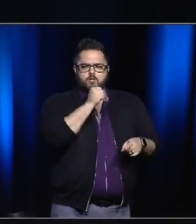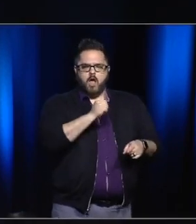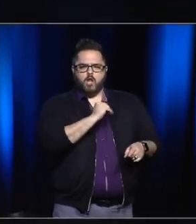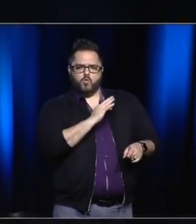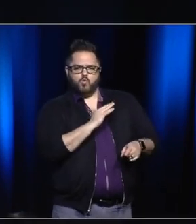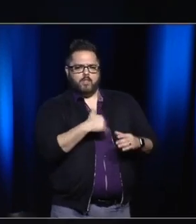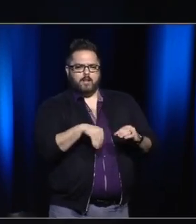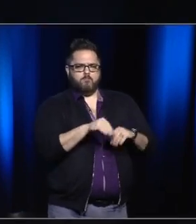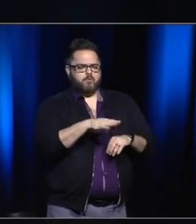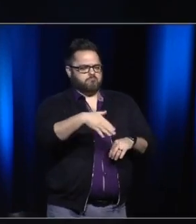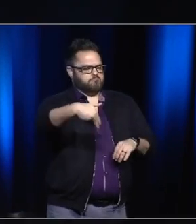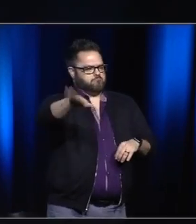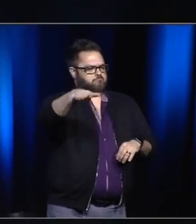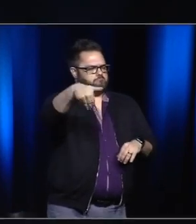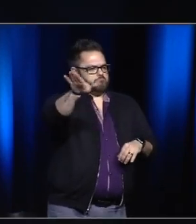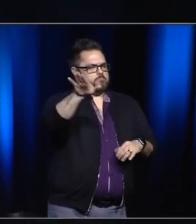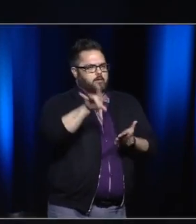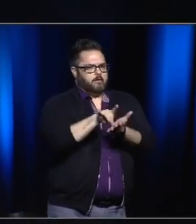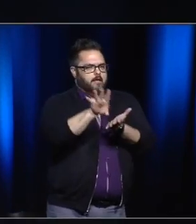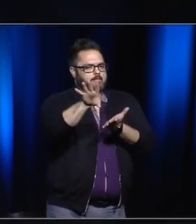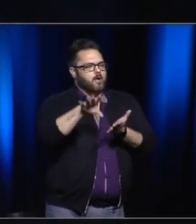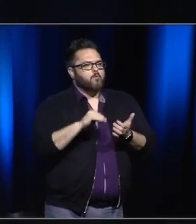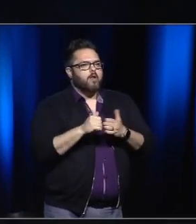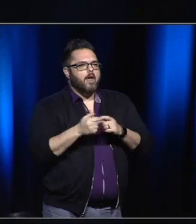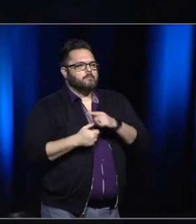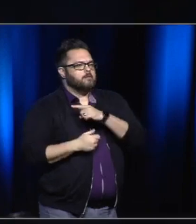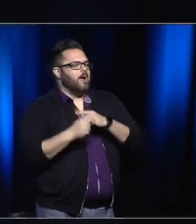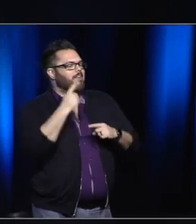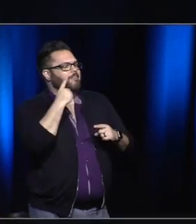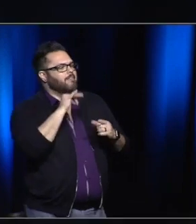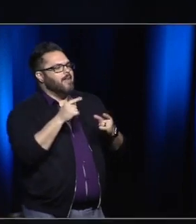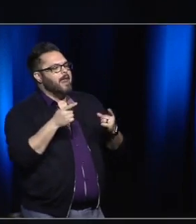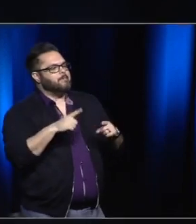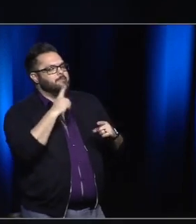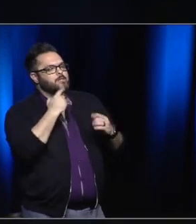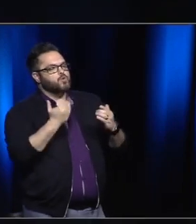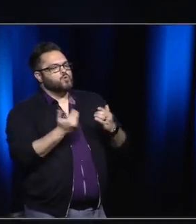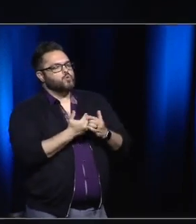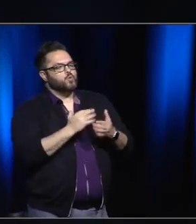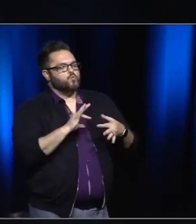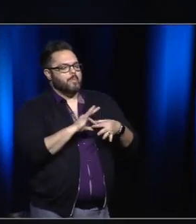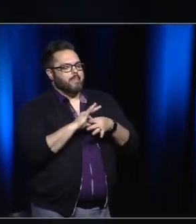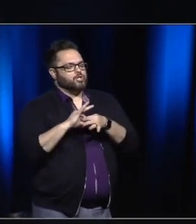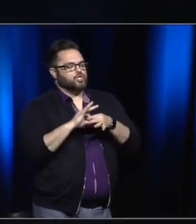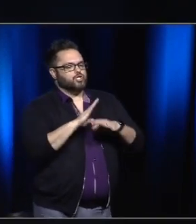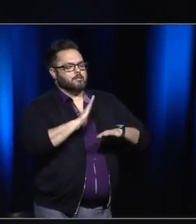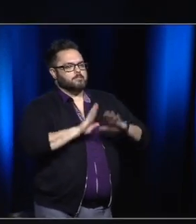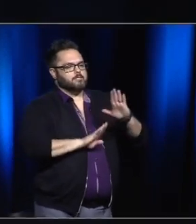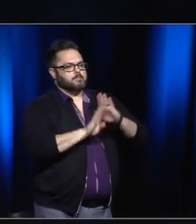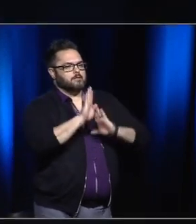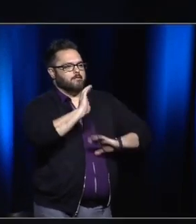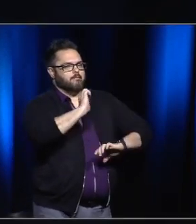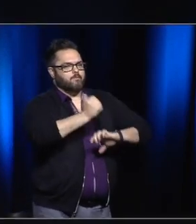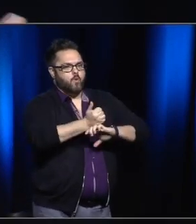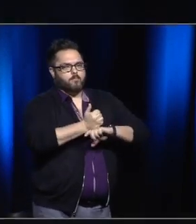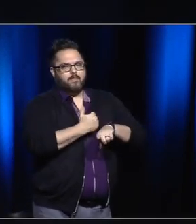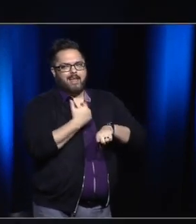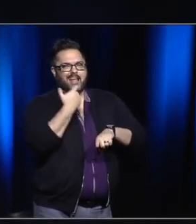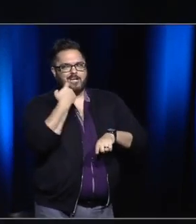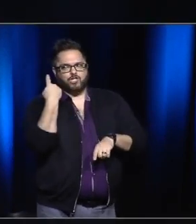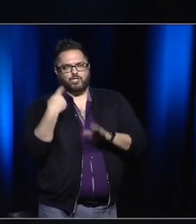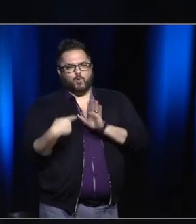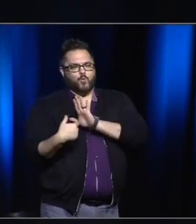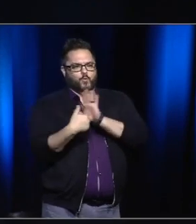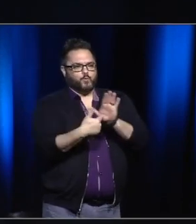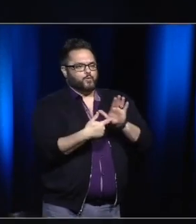is kicked out? I think it often happens in the context of new relationships forming, because just like that case I showed you with Lando, we had a